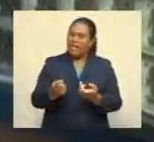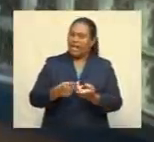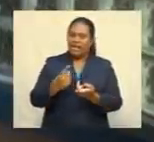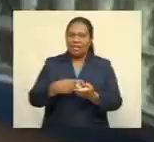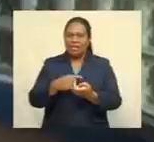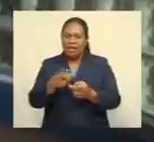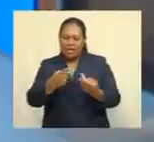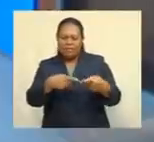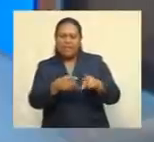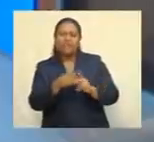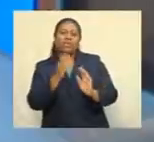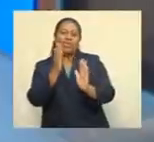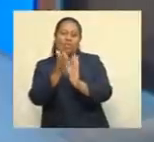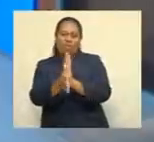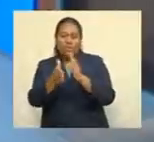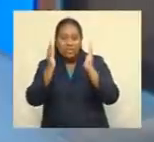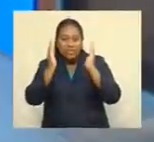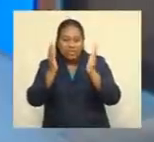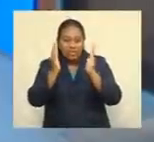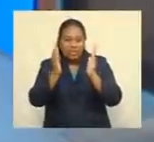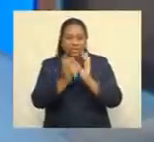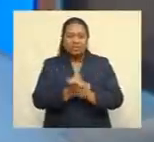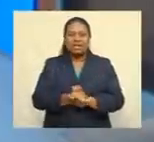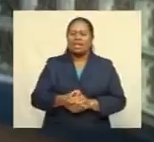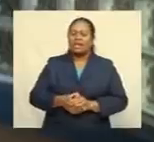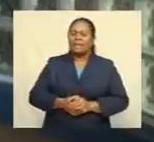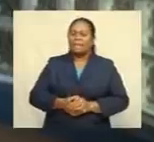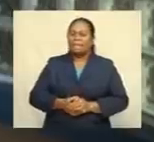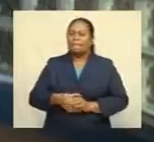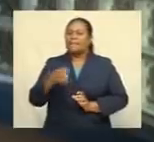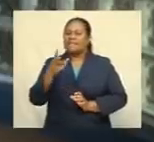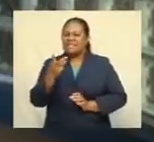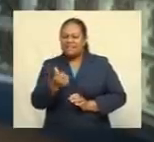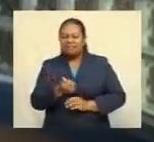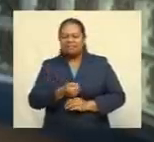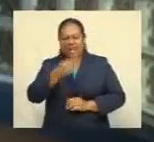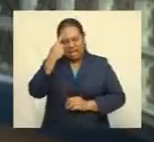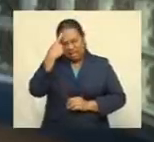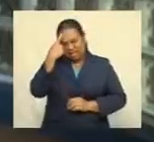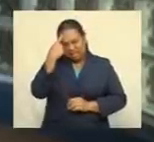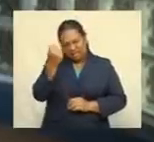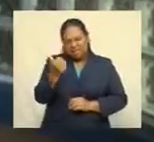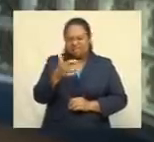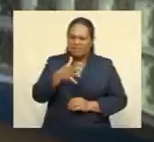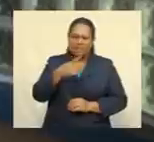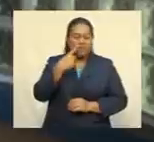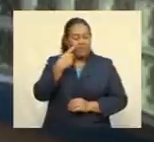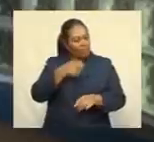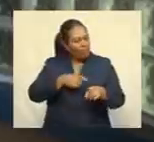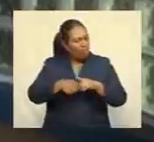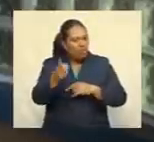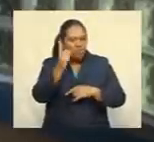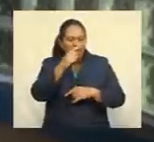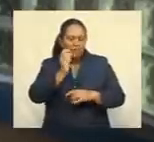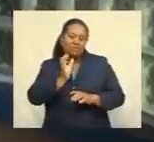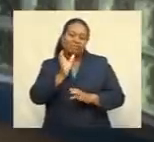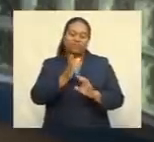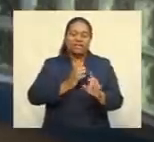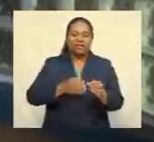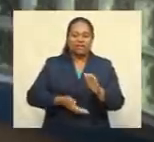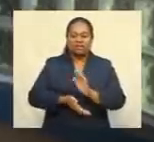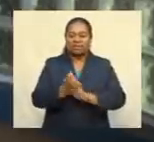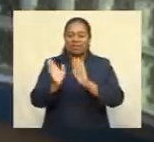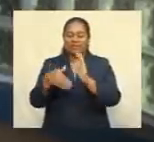that funeral. We have some idea of where to find most of the people, and then